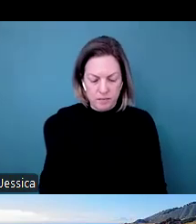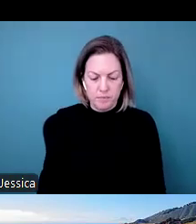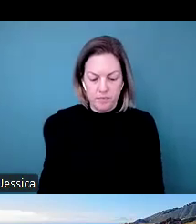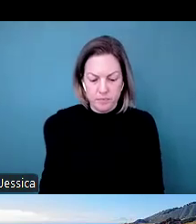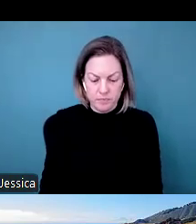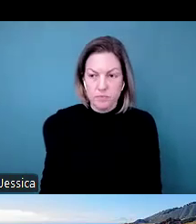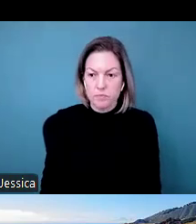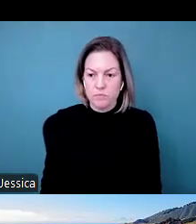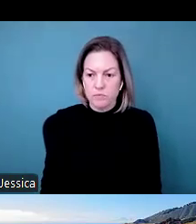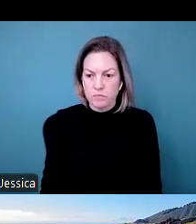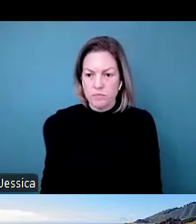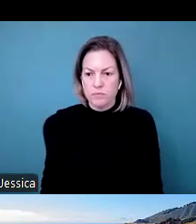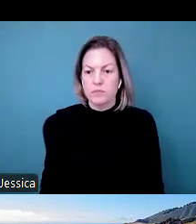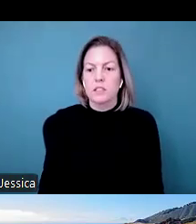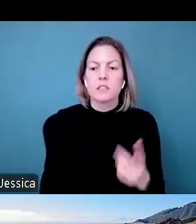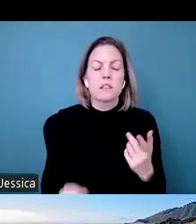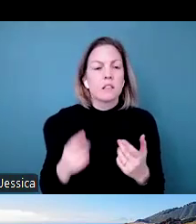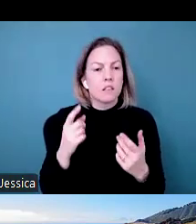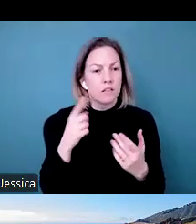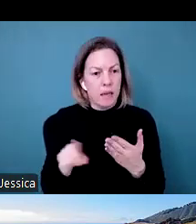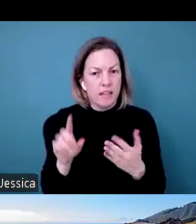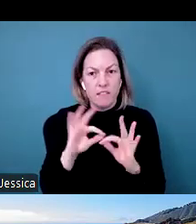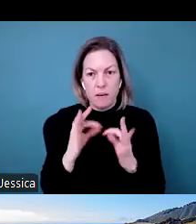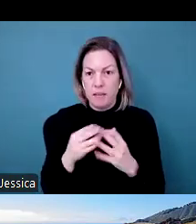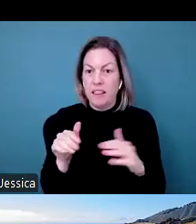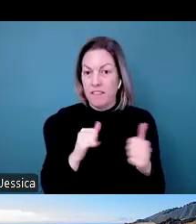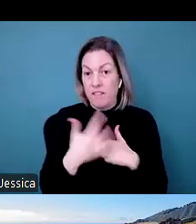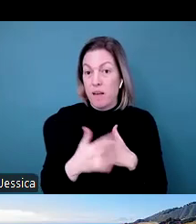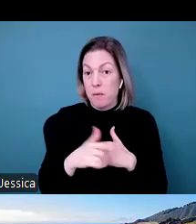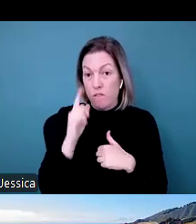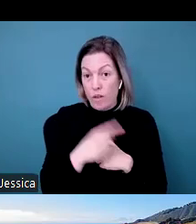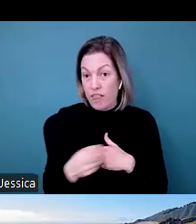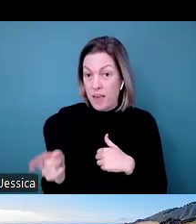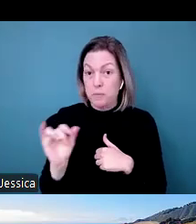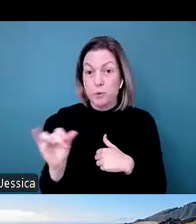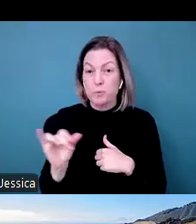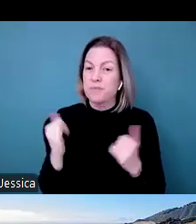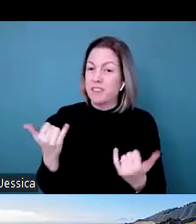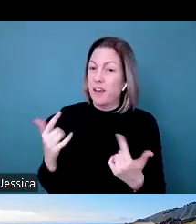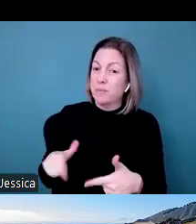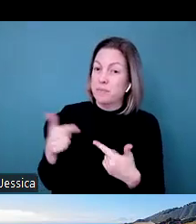family leave is something that's available to them as well. And I believe I'm handing it to Andrew now.